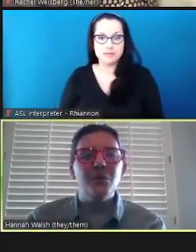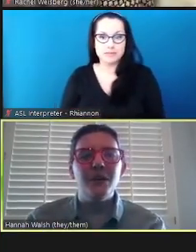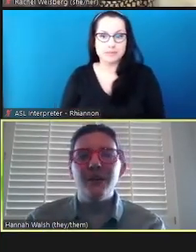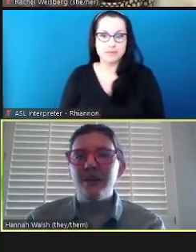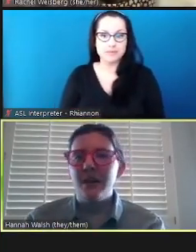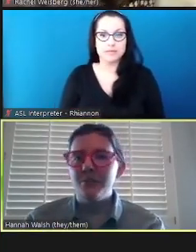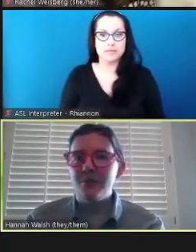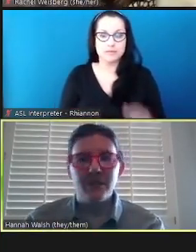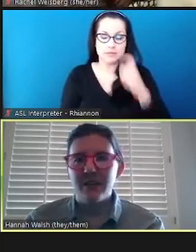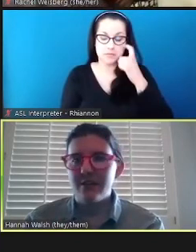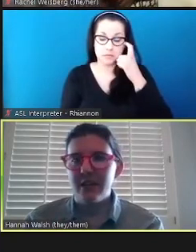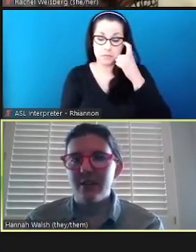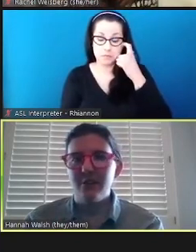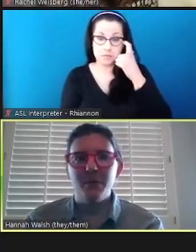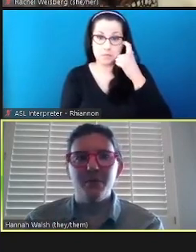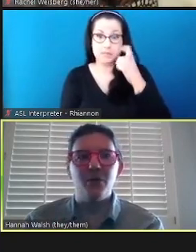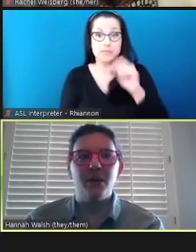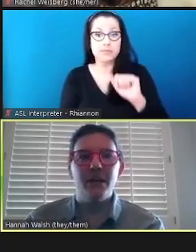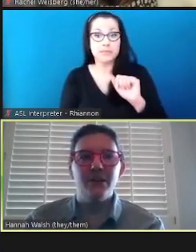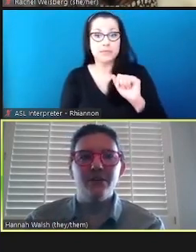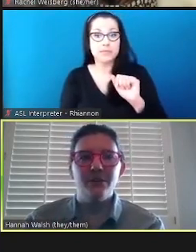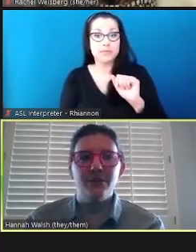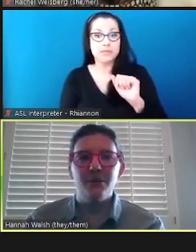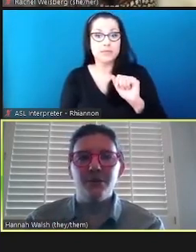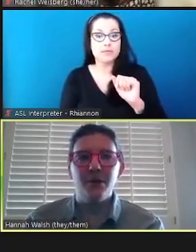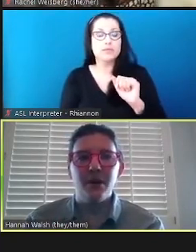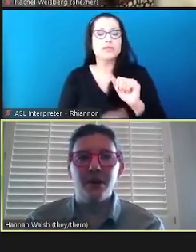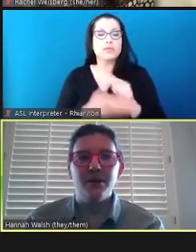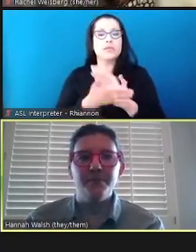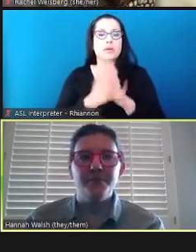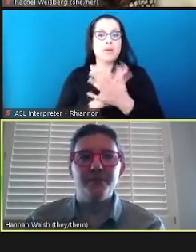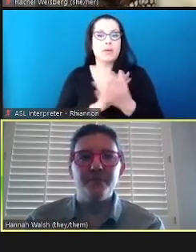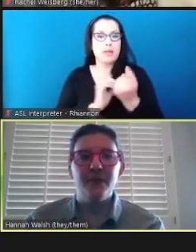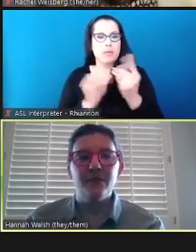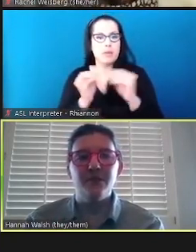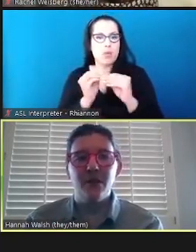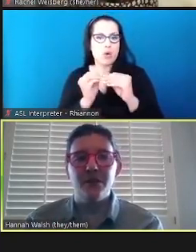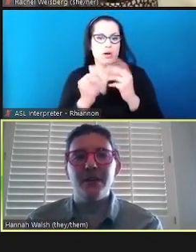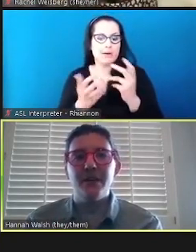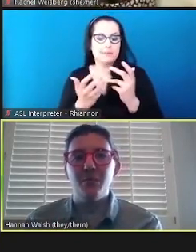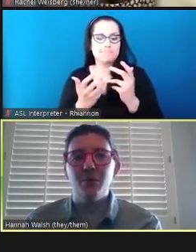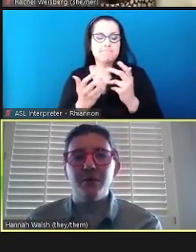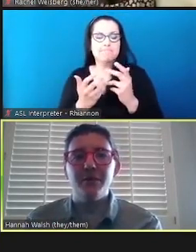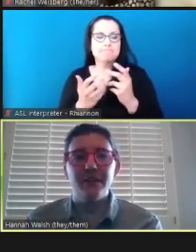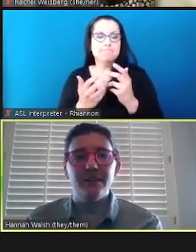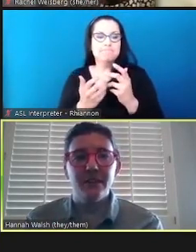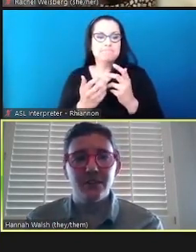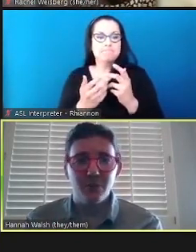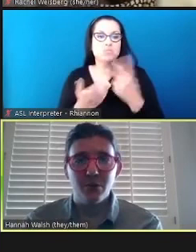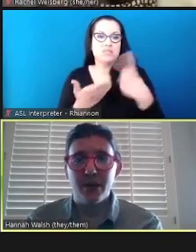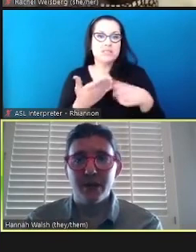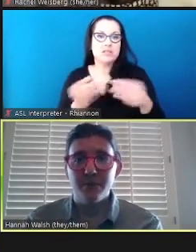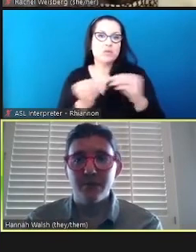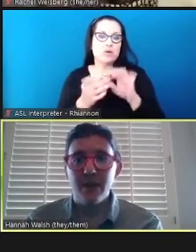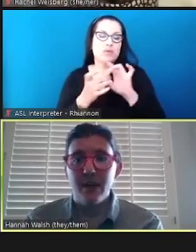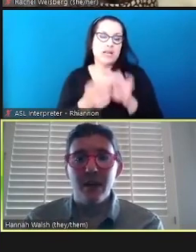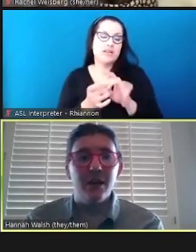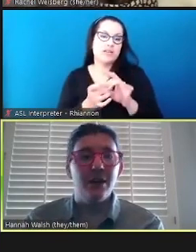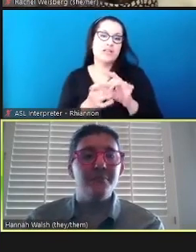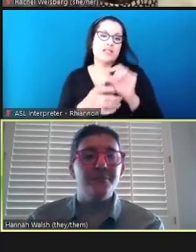So we want to just get a little bit more into these voluntary employer vaccination